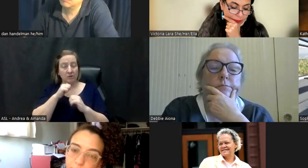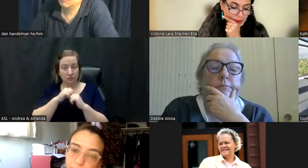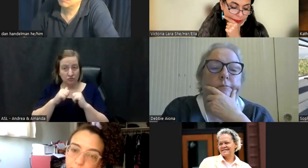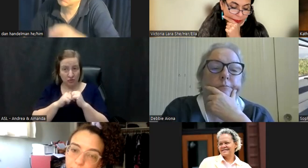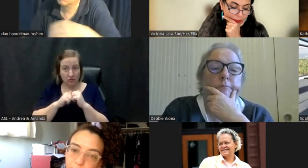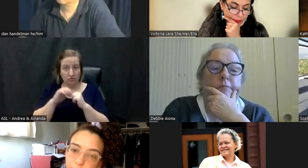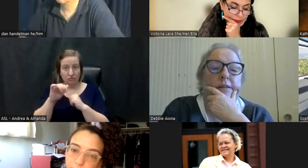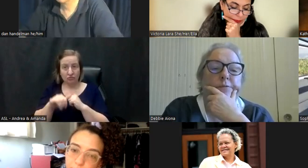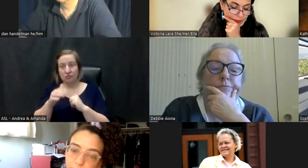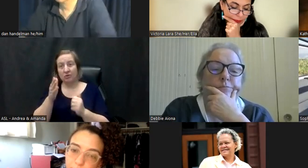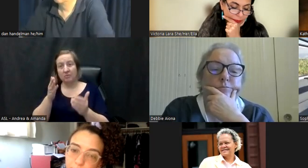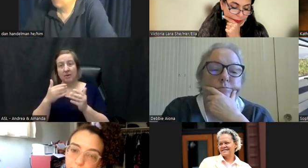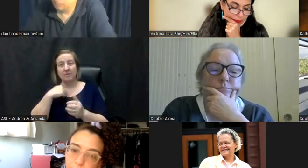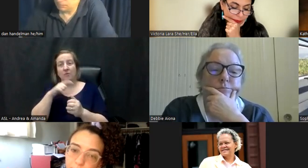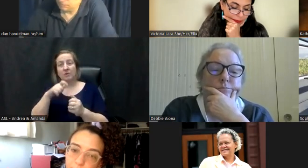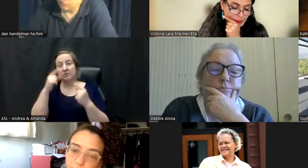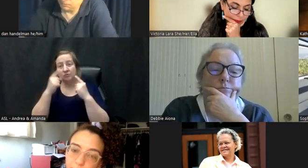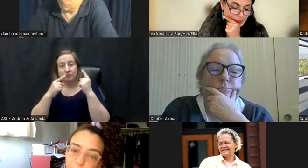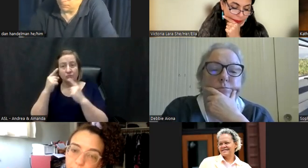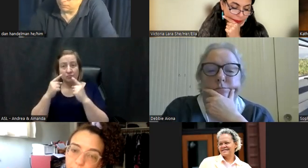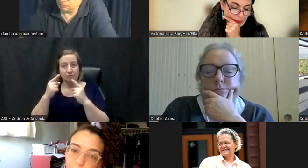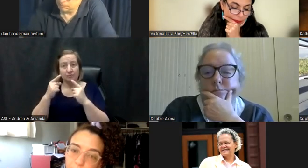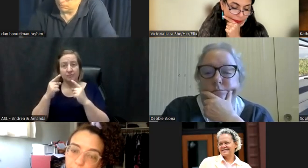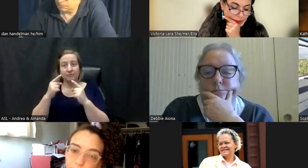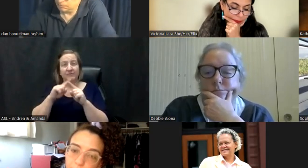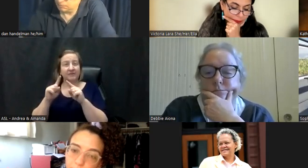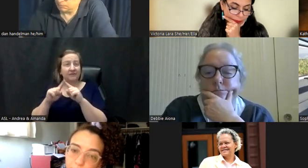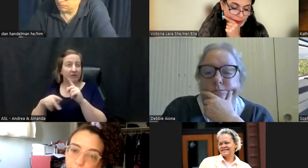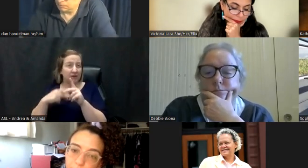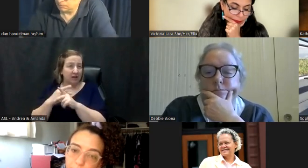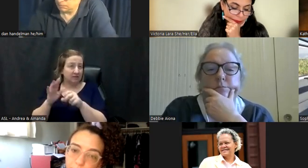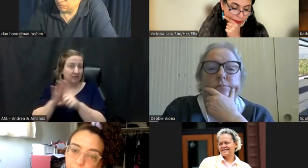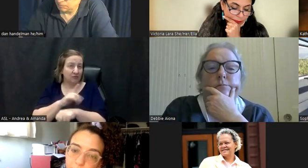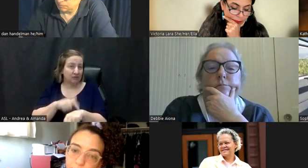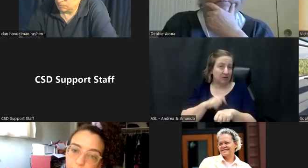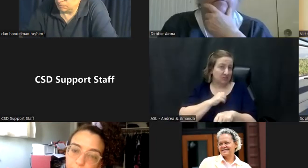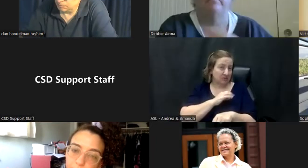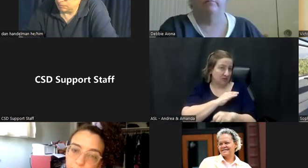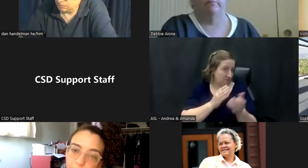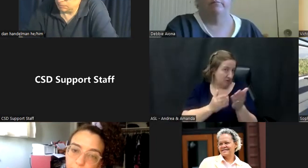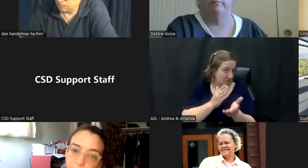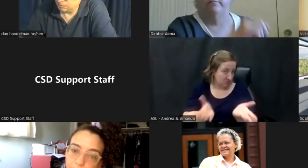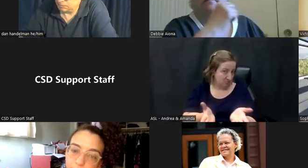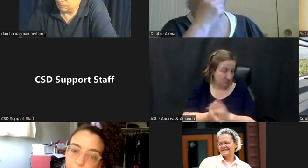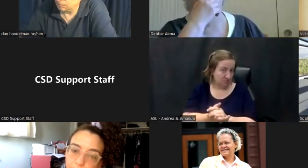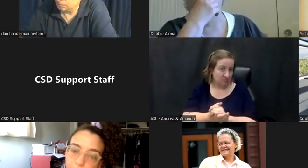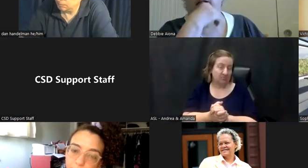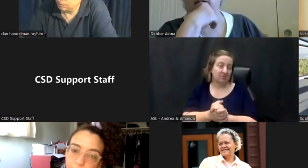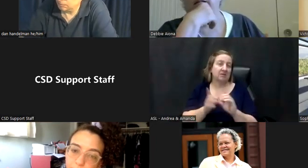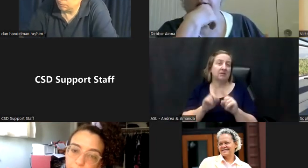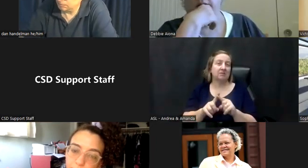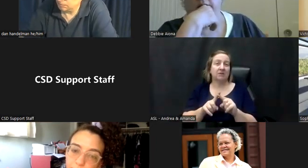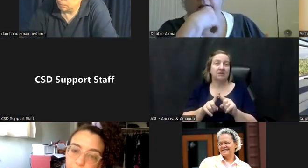this, we may need to consider different types of full time staff, possibly. Depending